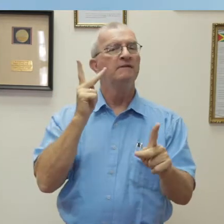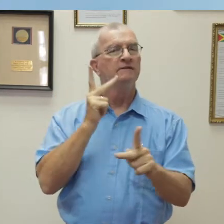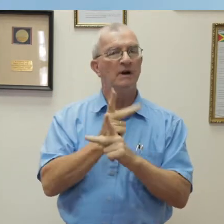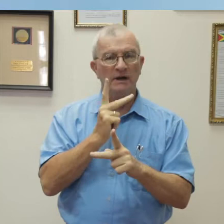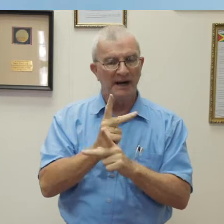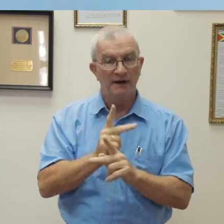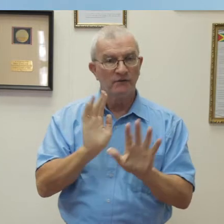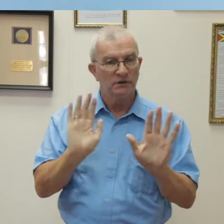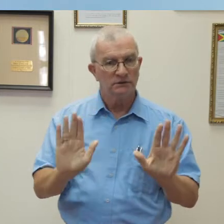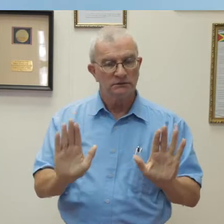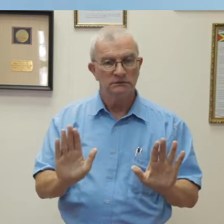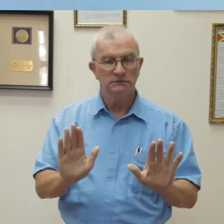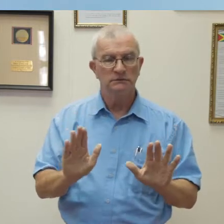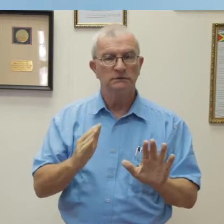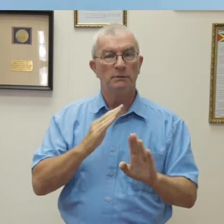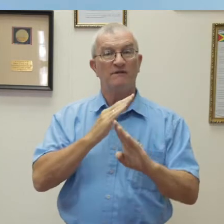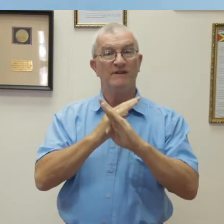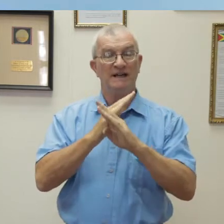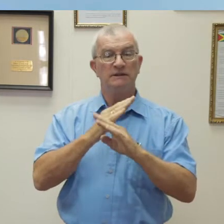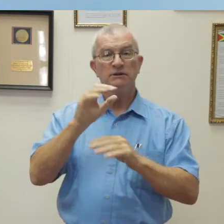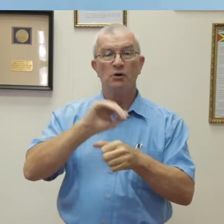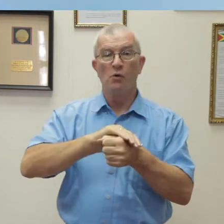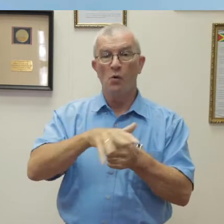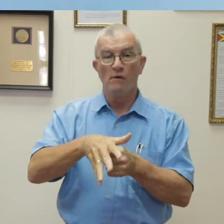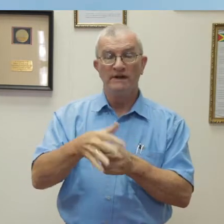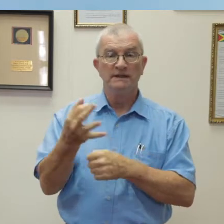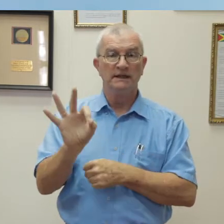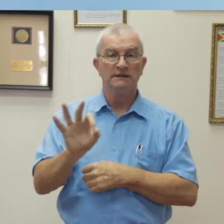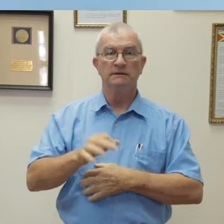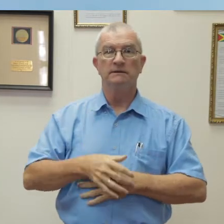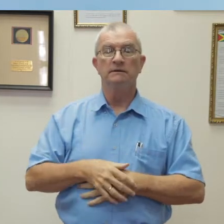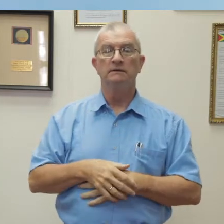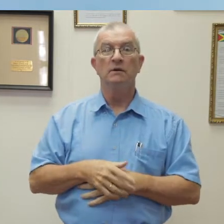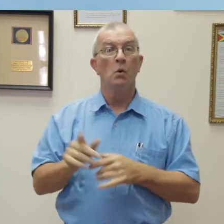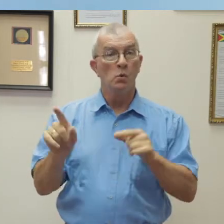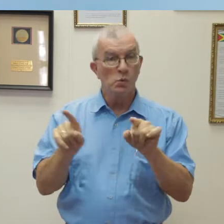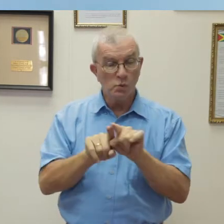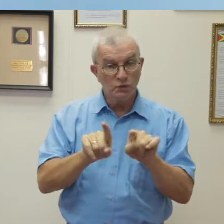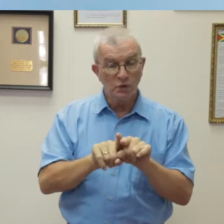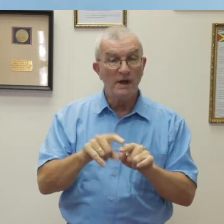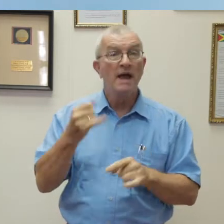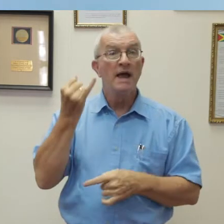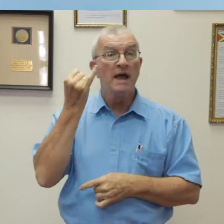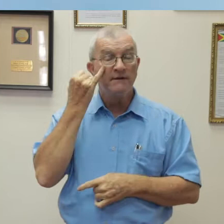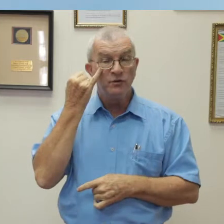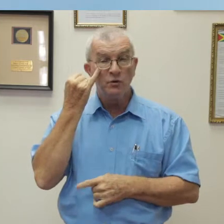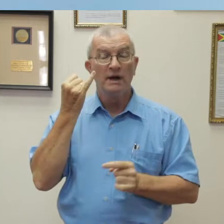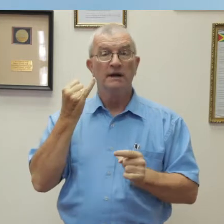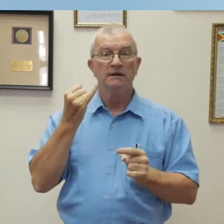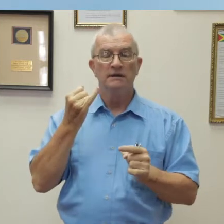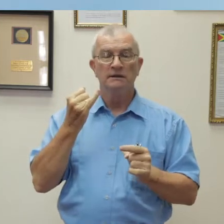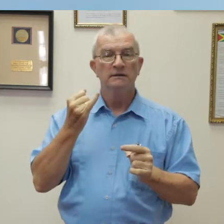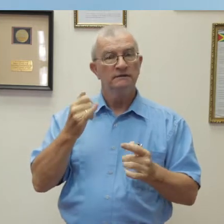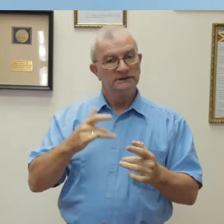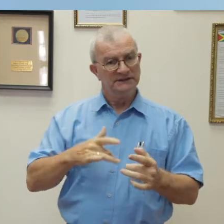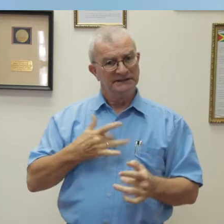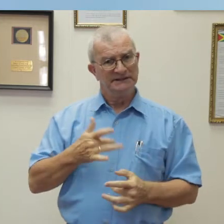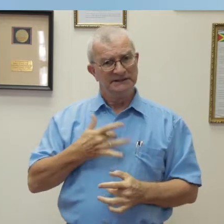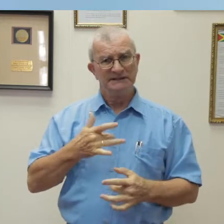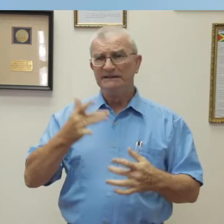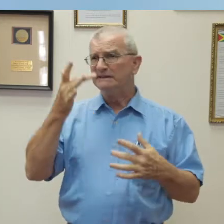this disease. Further, if you had signs and symptoms of